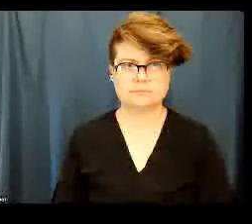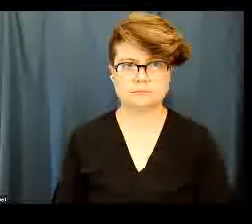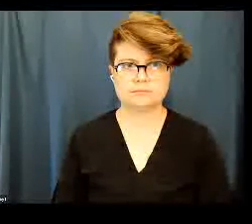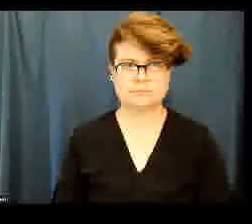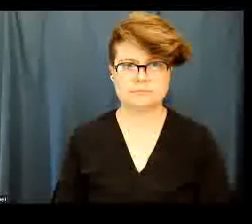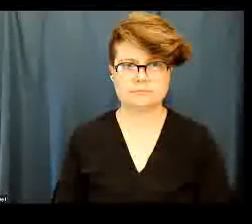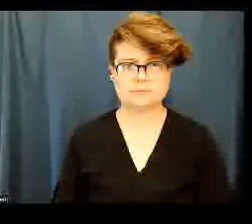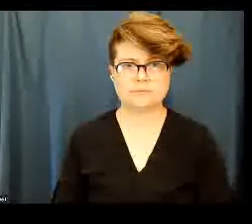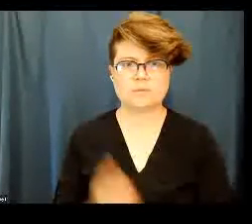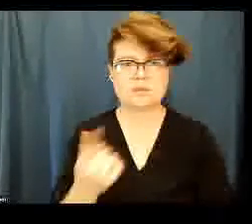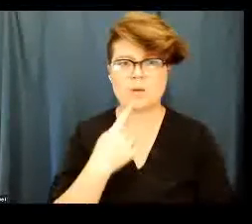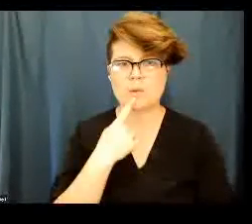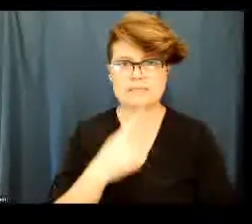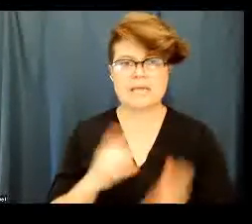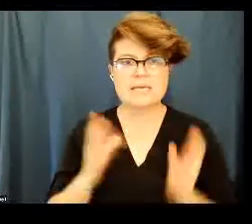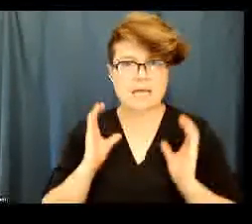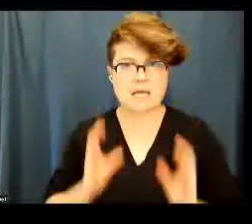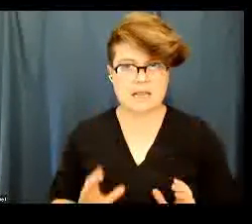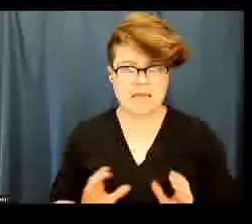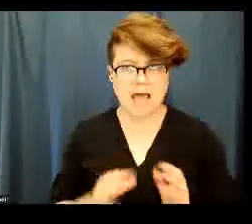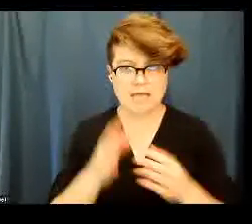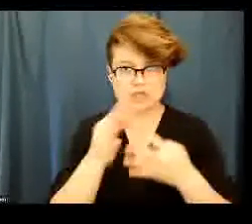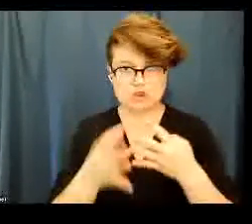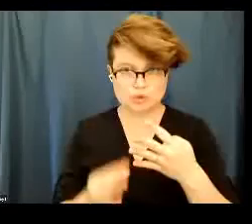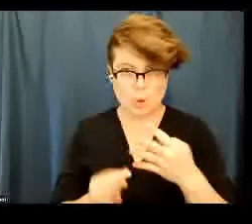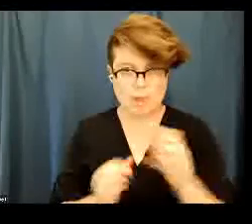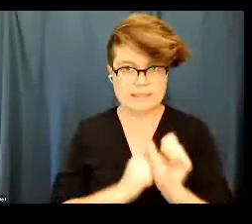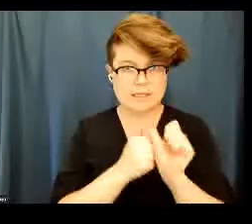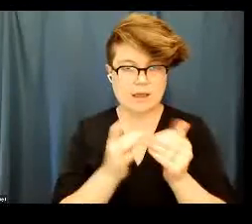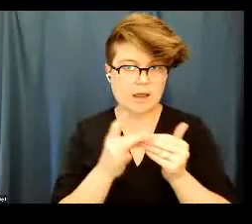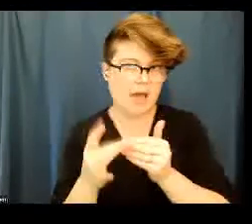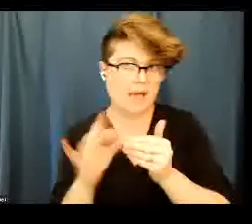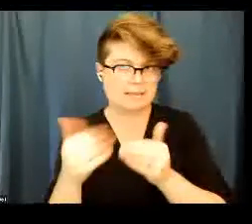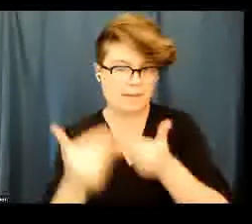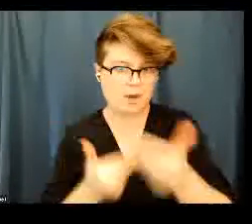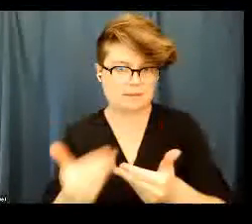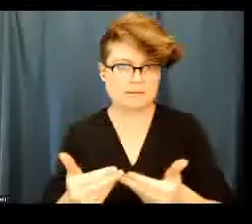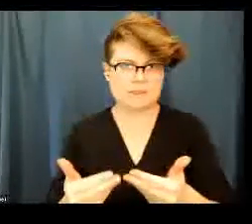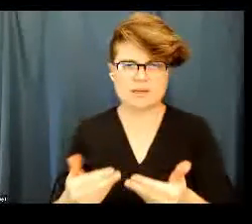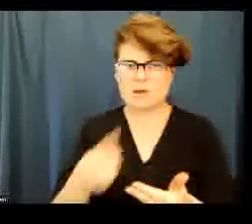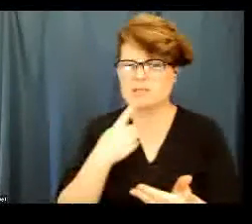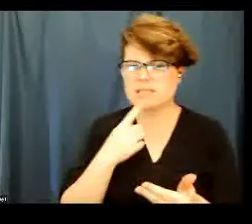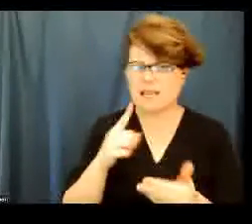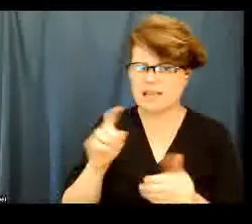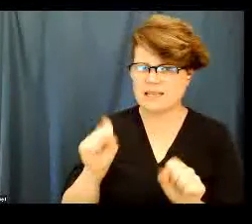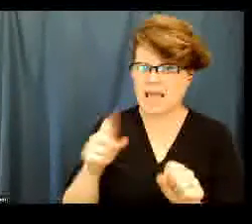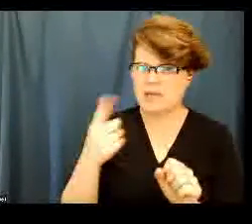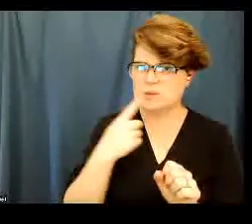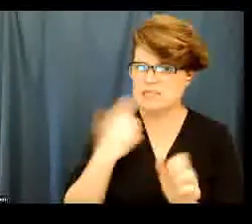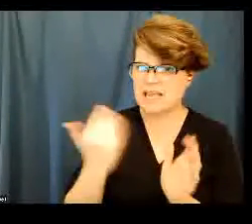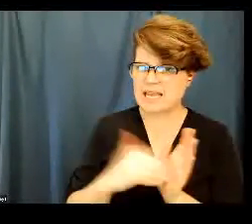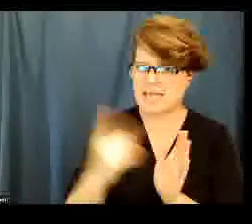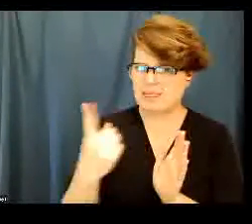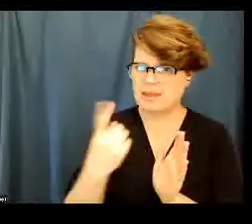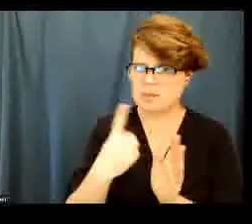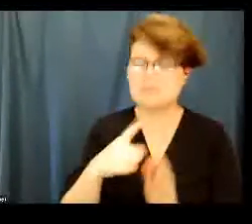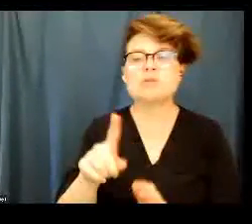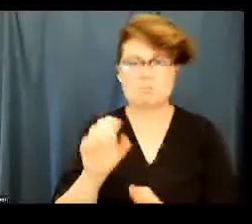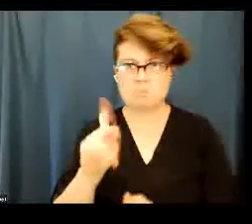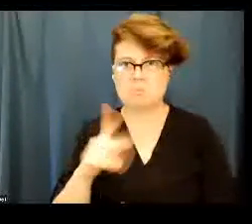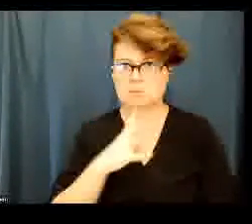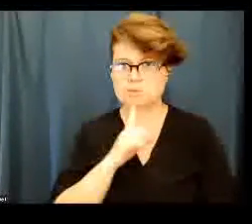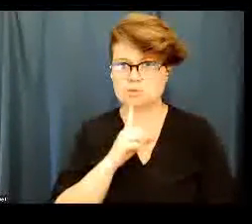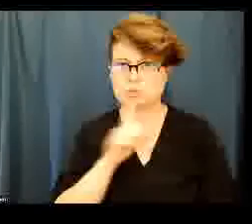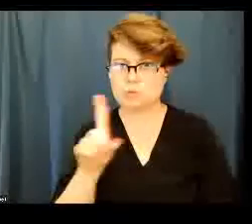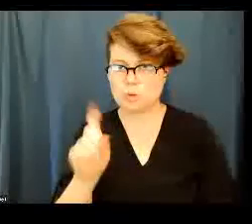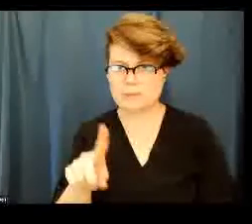So someone said client choice guides the process. Yeah, so the question is, what are the strengths of this map?